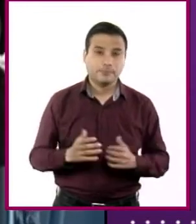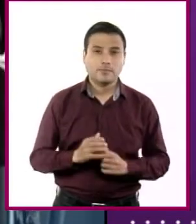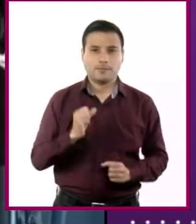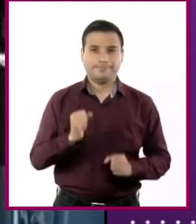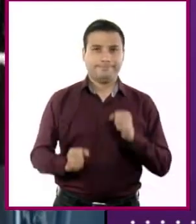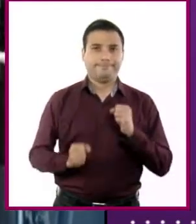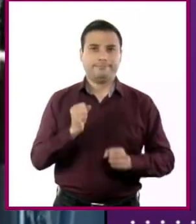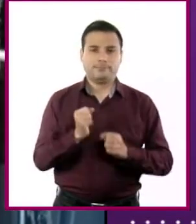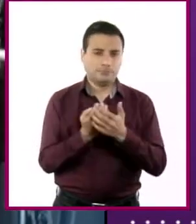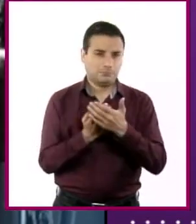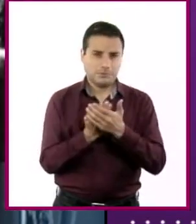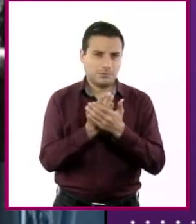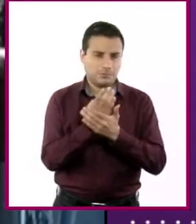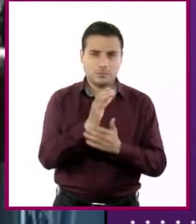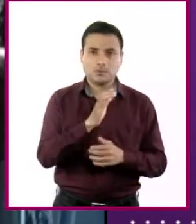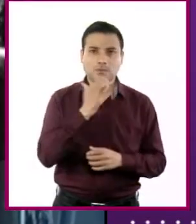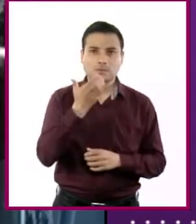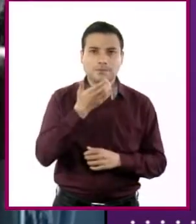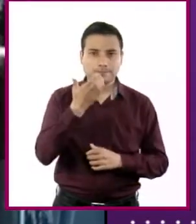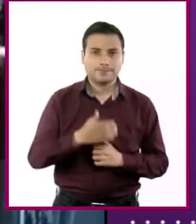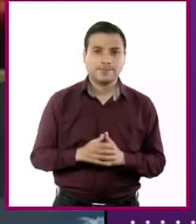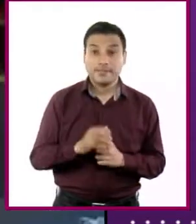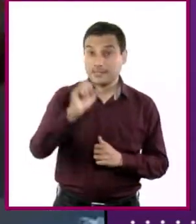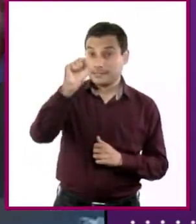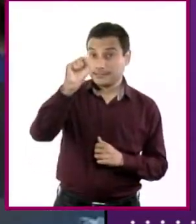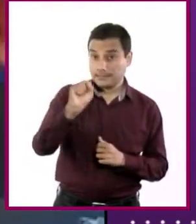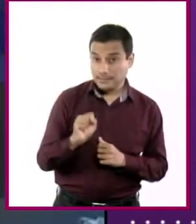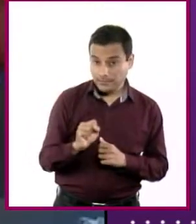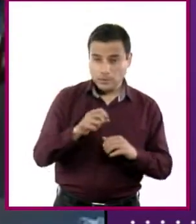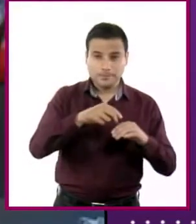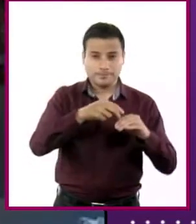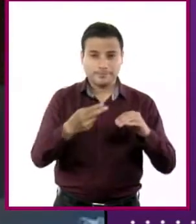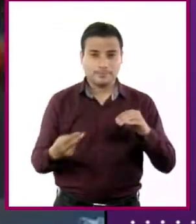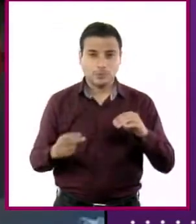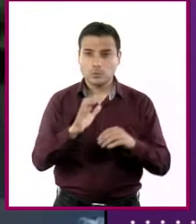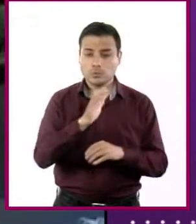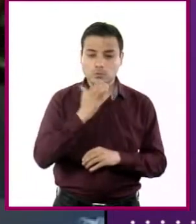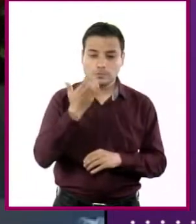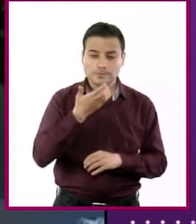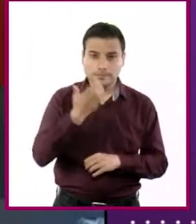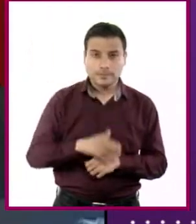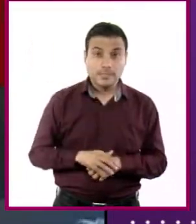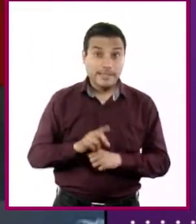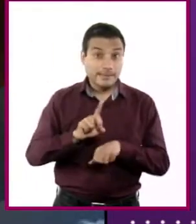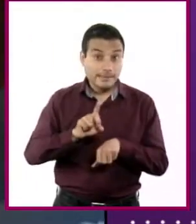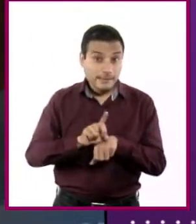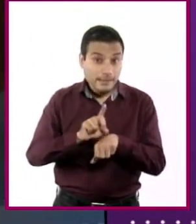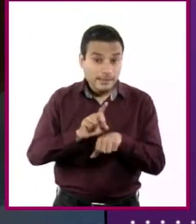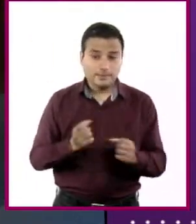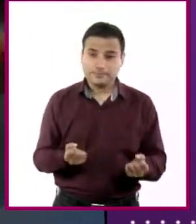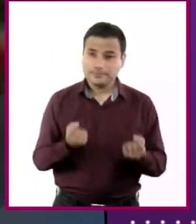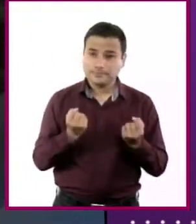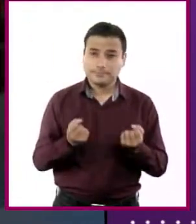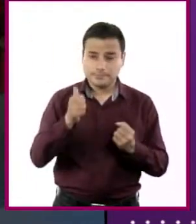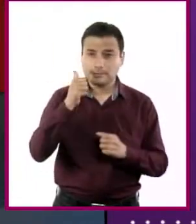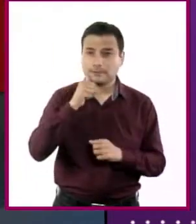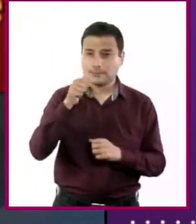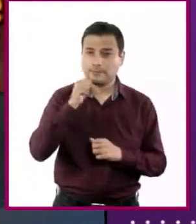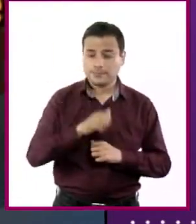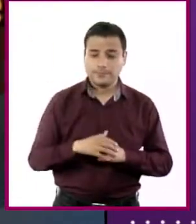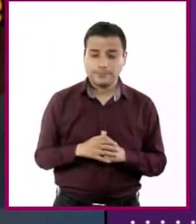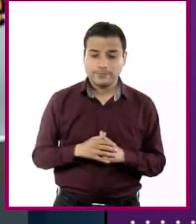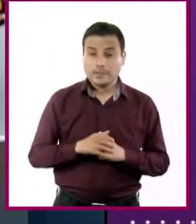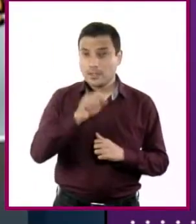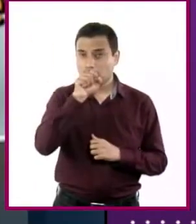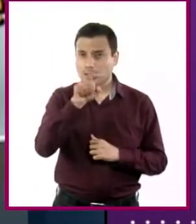morning, and I go swimming every Saturday. I do weightlifting every day at the gym. And I also